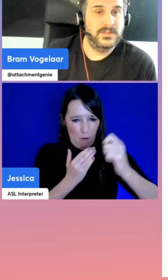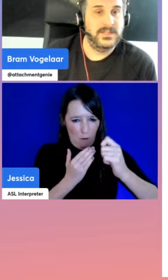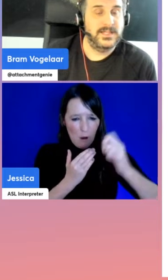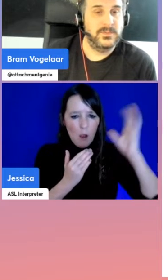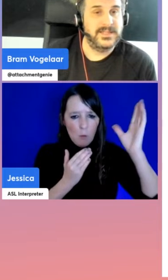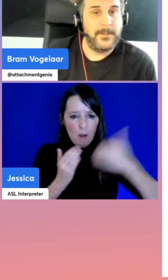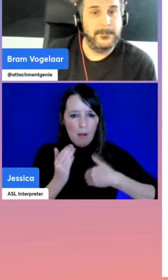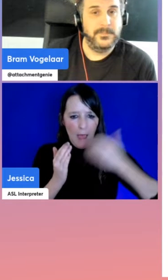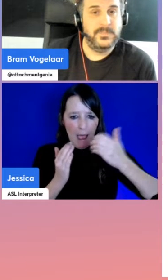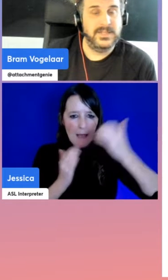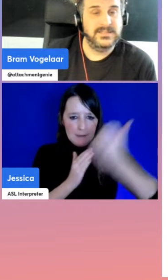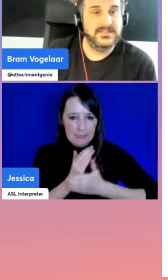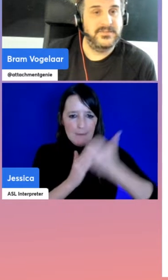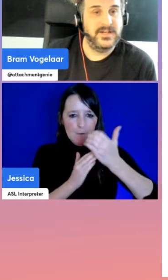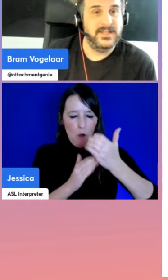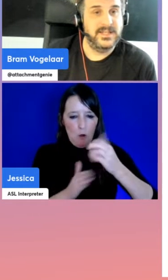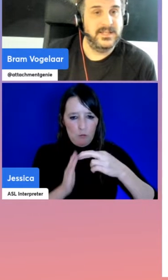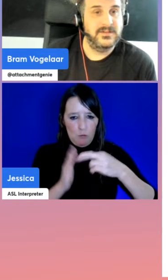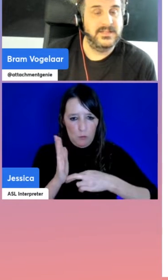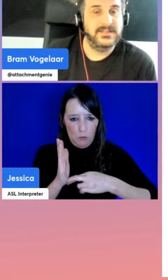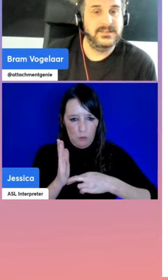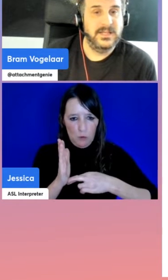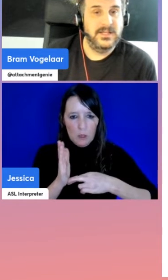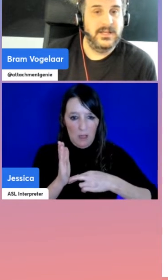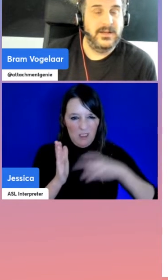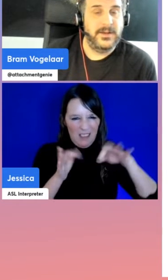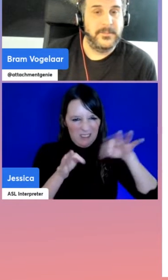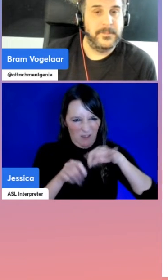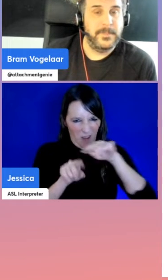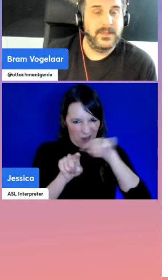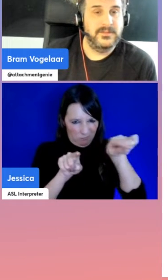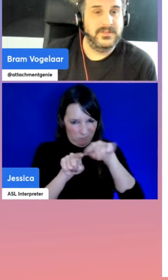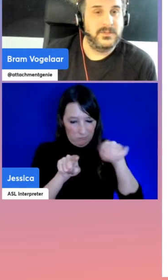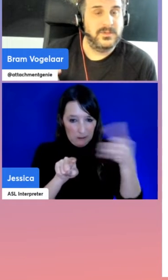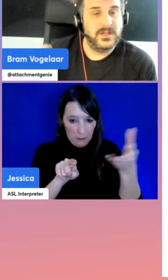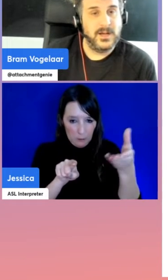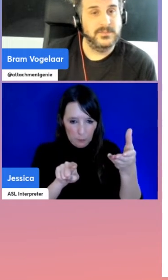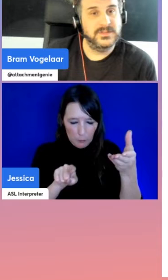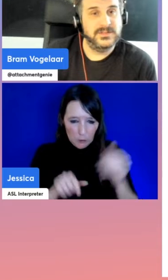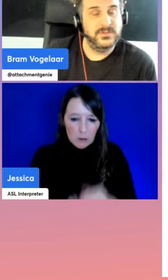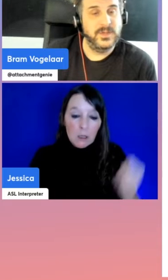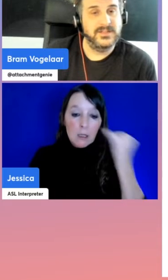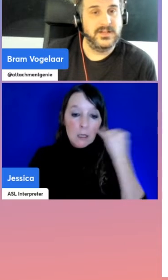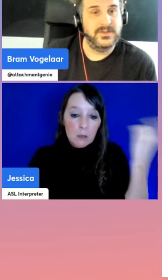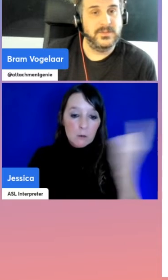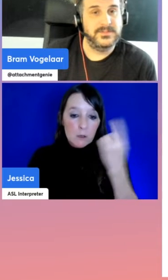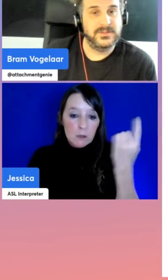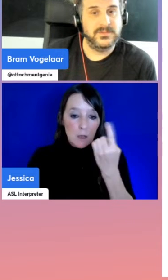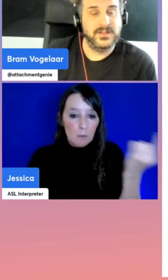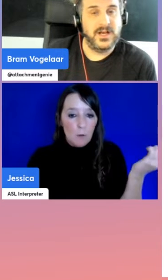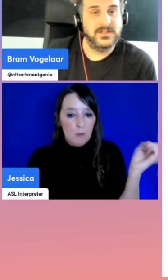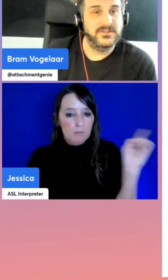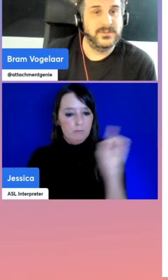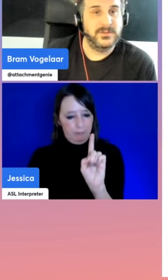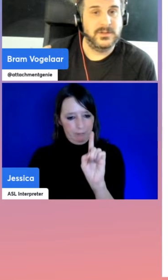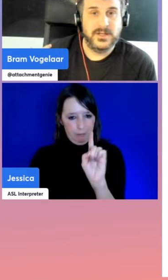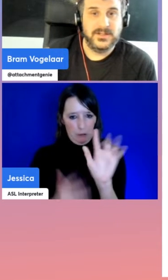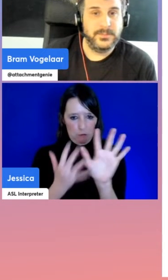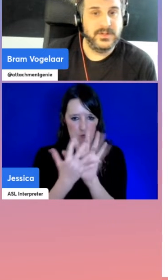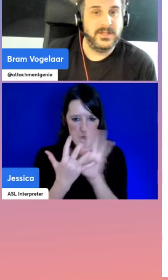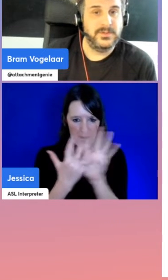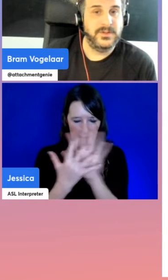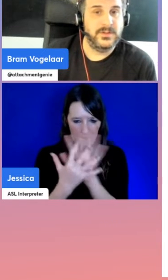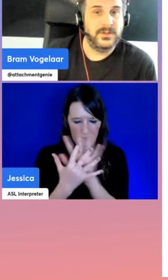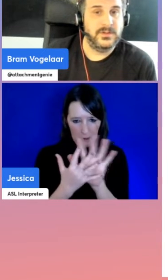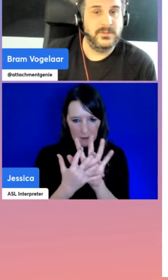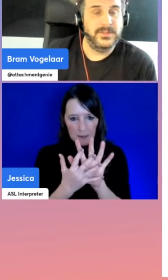rule, and what that is defined here is if someone comes to my traffic web server and asks for